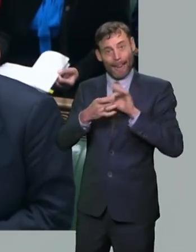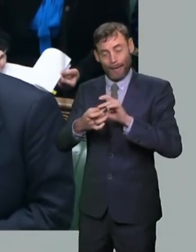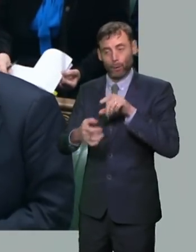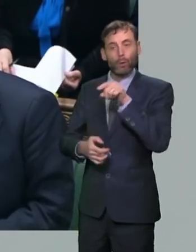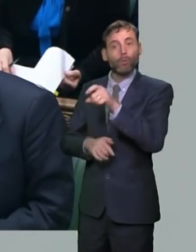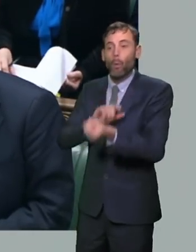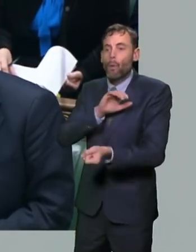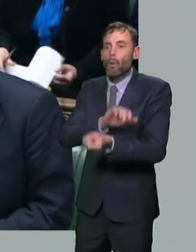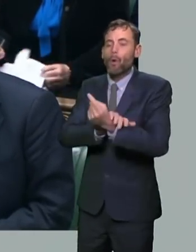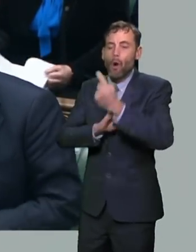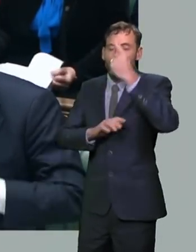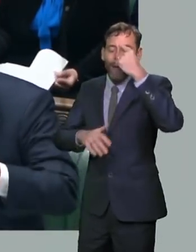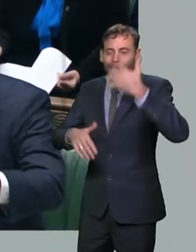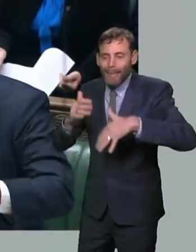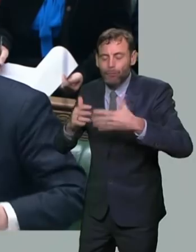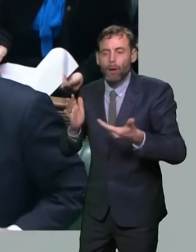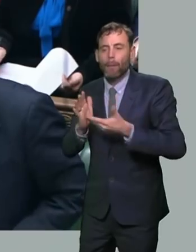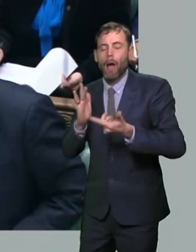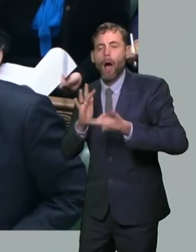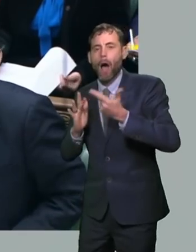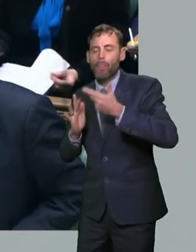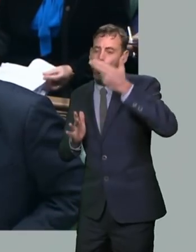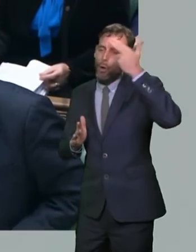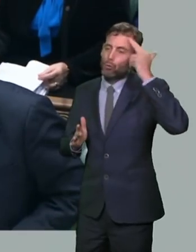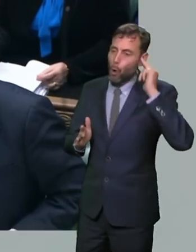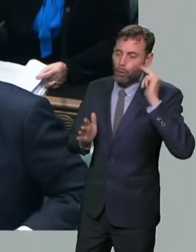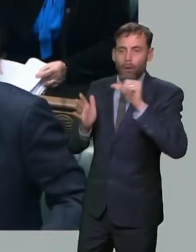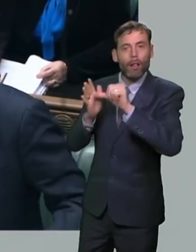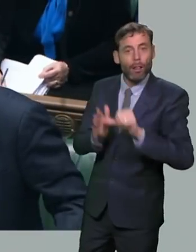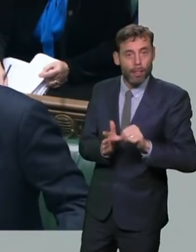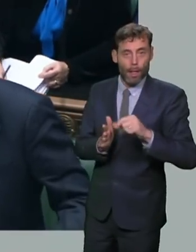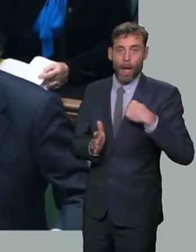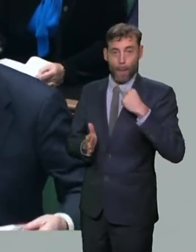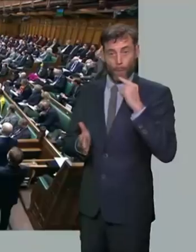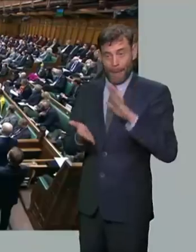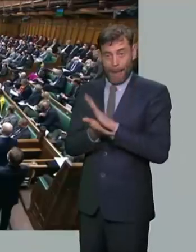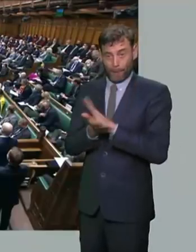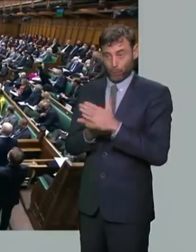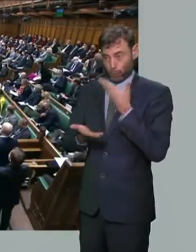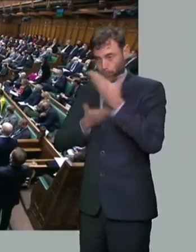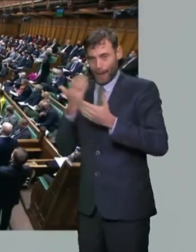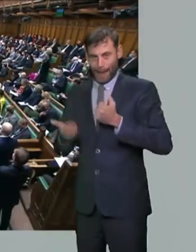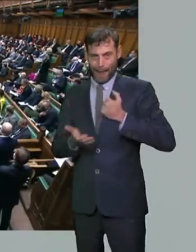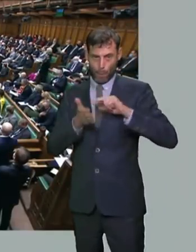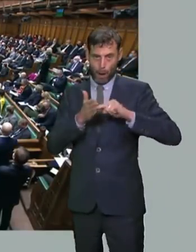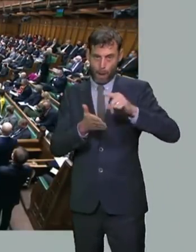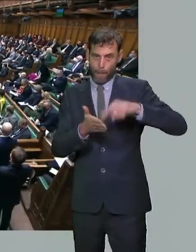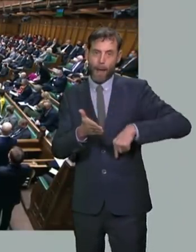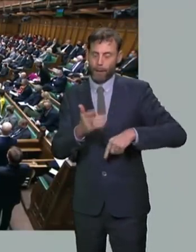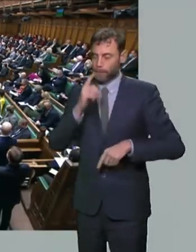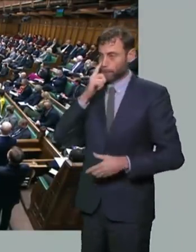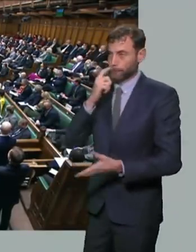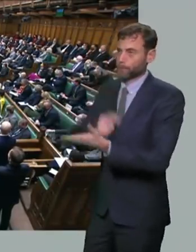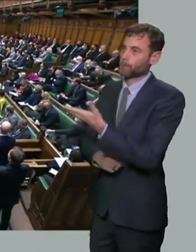other neurological conditions. I'll be very happy to share details with him shortly. Felicity Butler. Thank you,